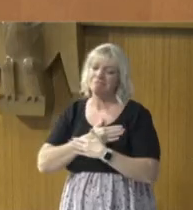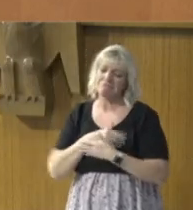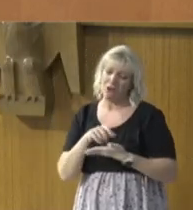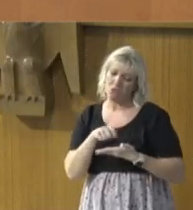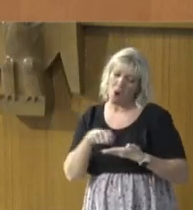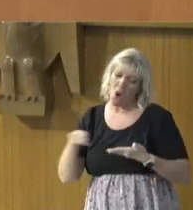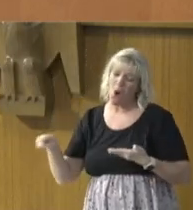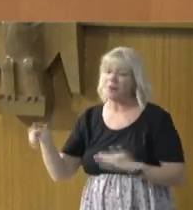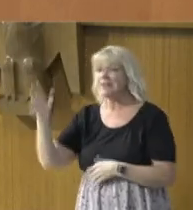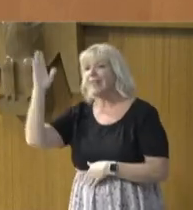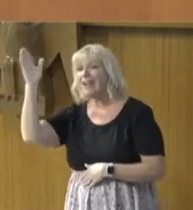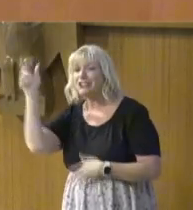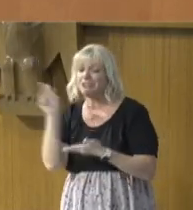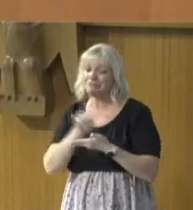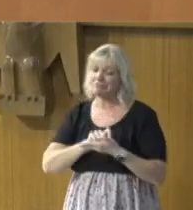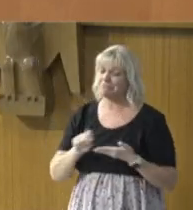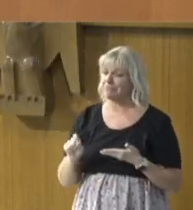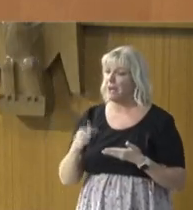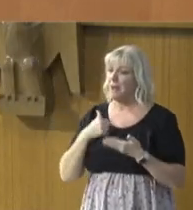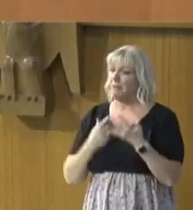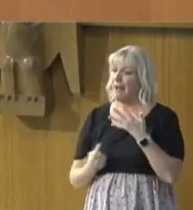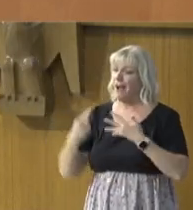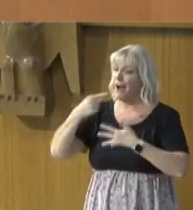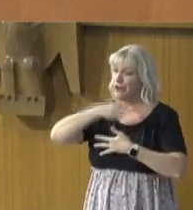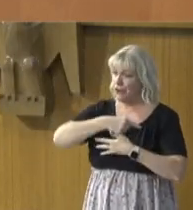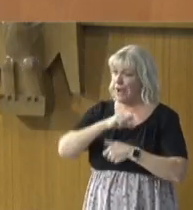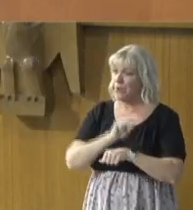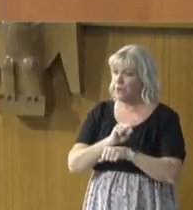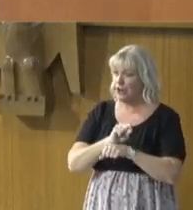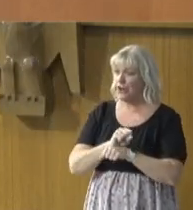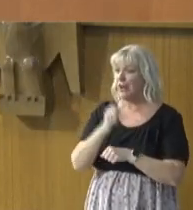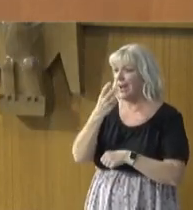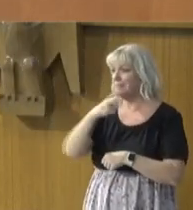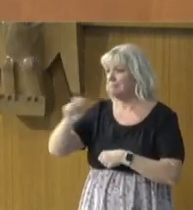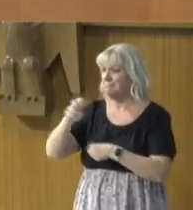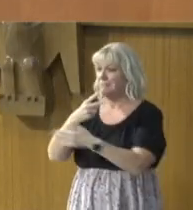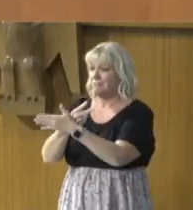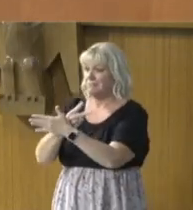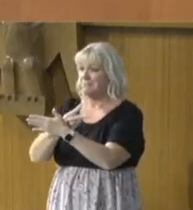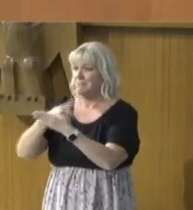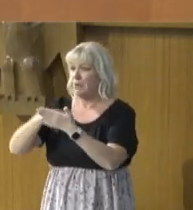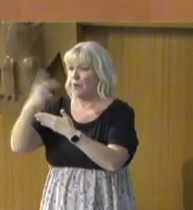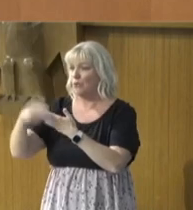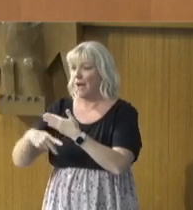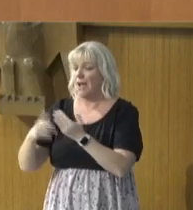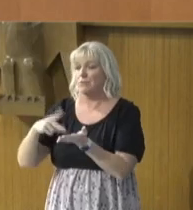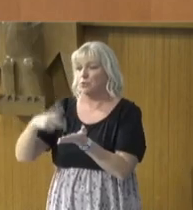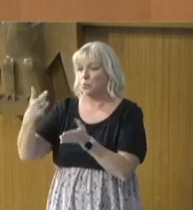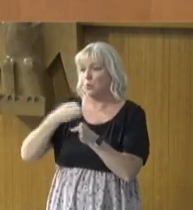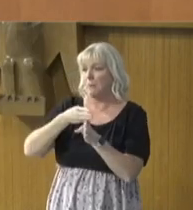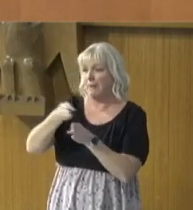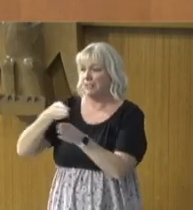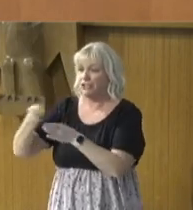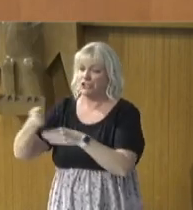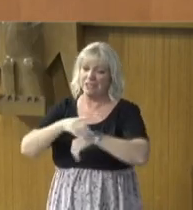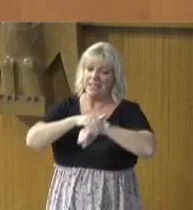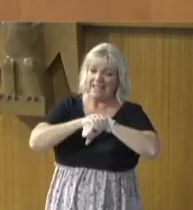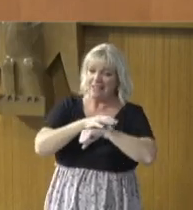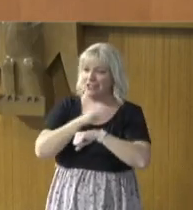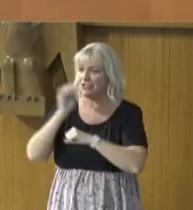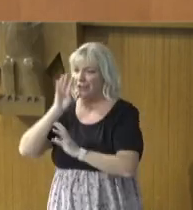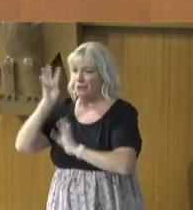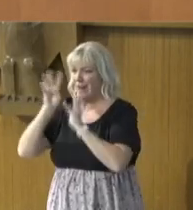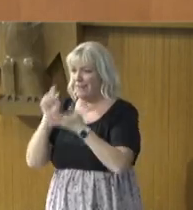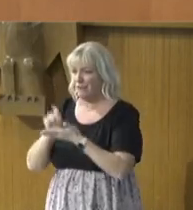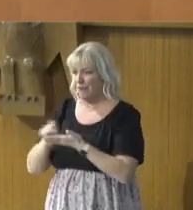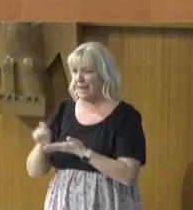I went straight from my undergrad work into a graduate program at Chapman University, where I completed the dual master's degree in English and creative writing.